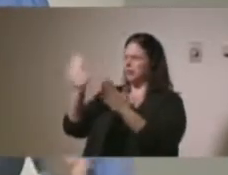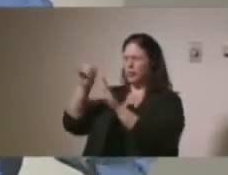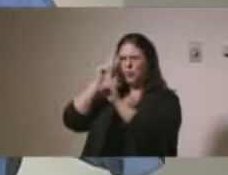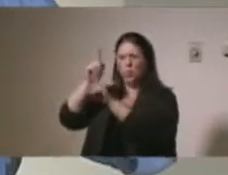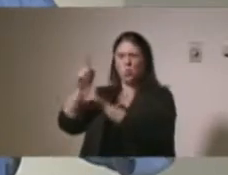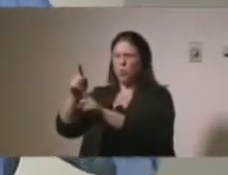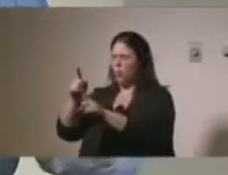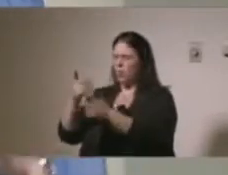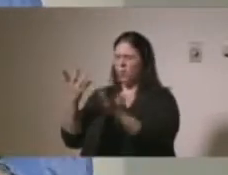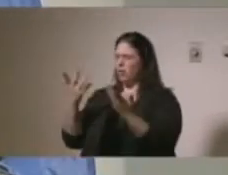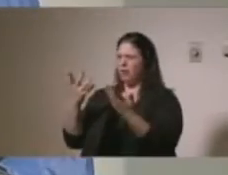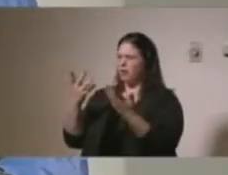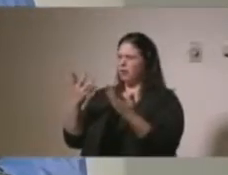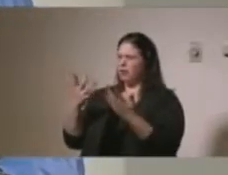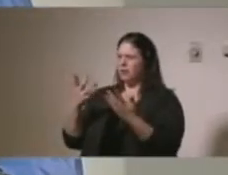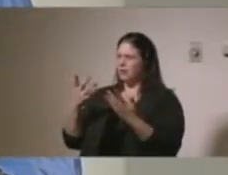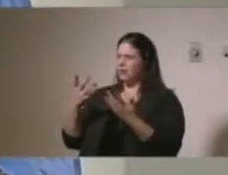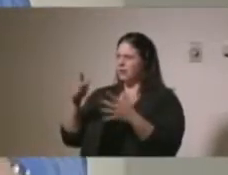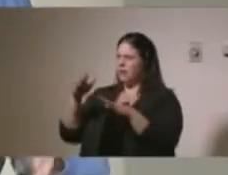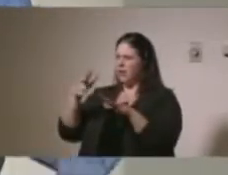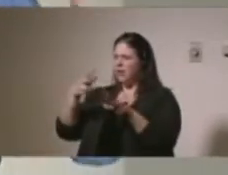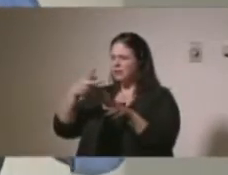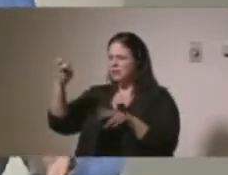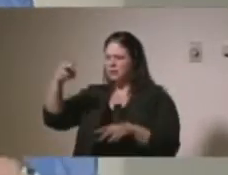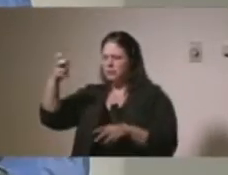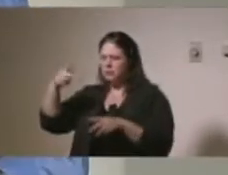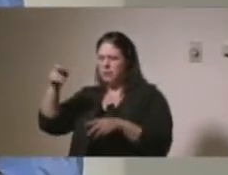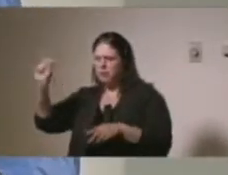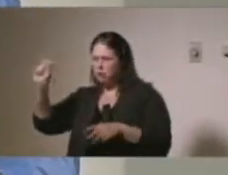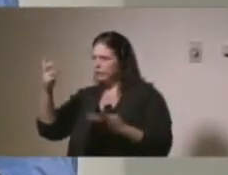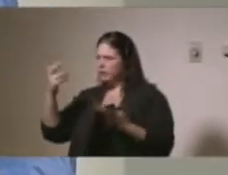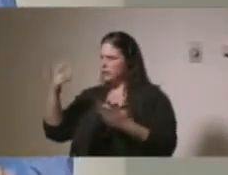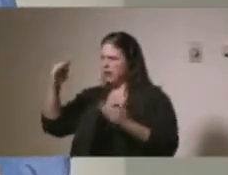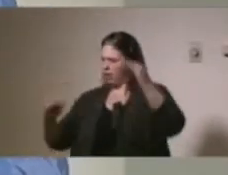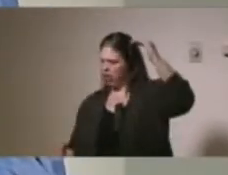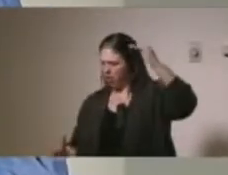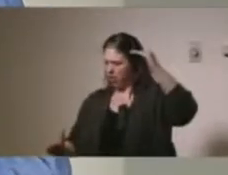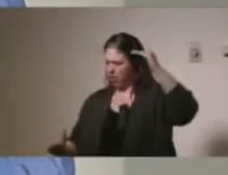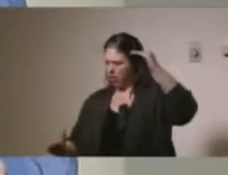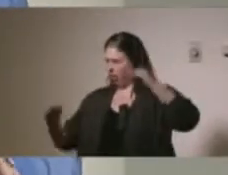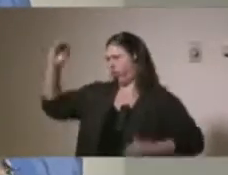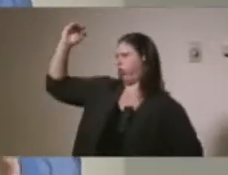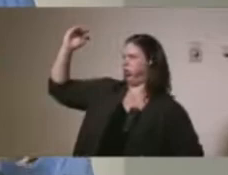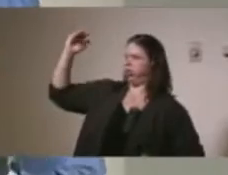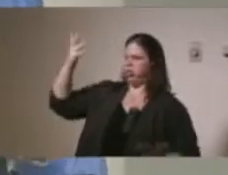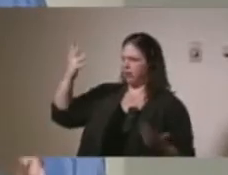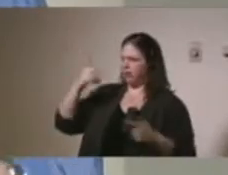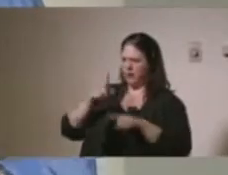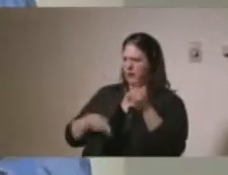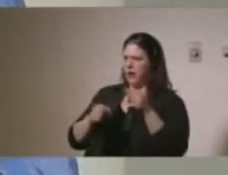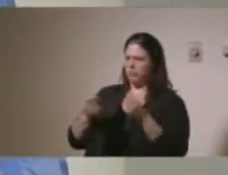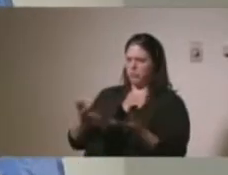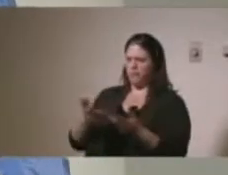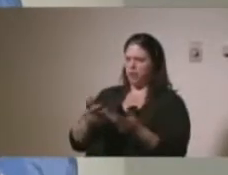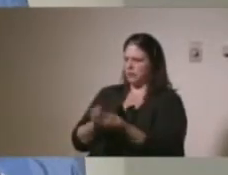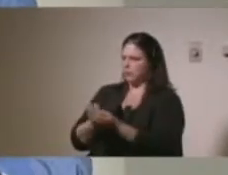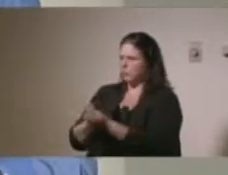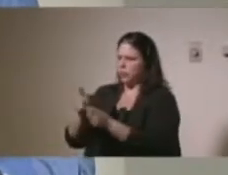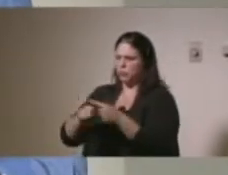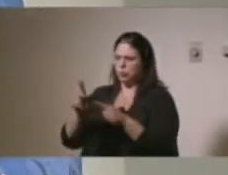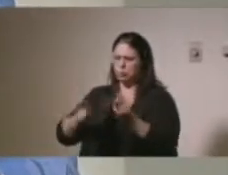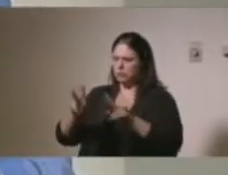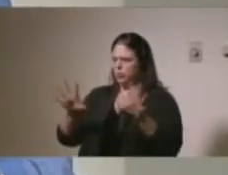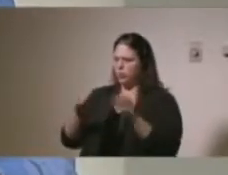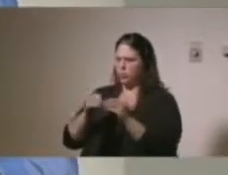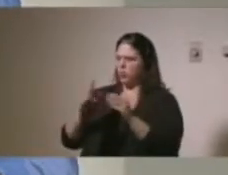to grow at a rate faster than our ability to provide charity. And so one of the themes that they wanted to start organizing